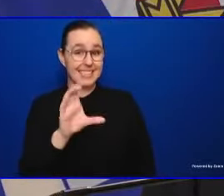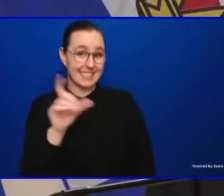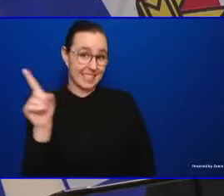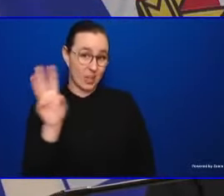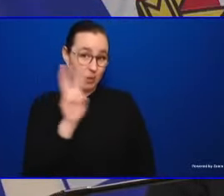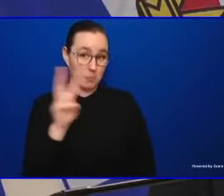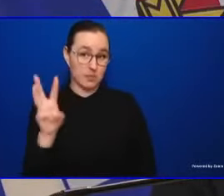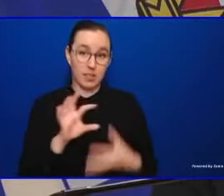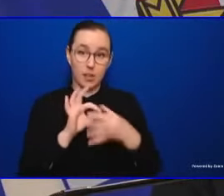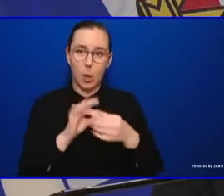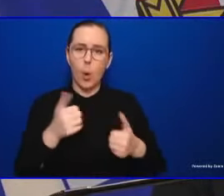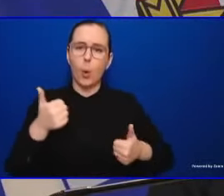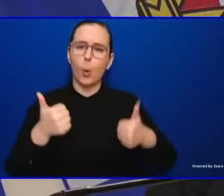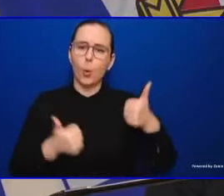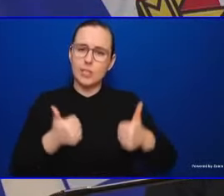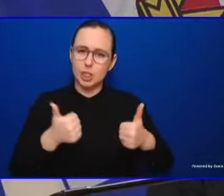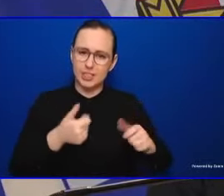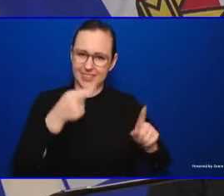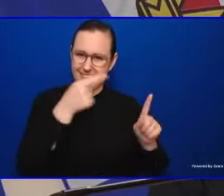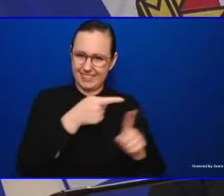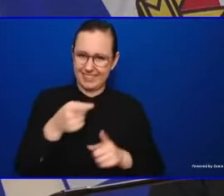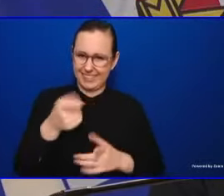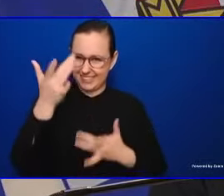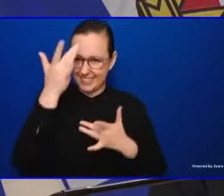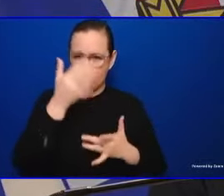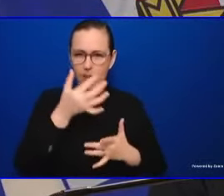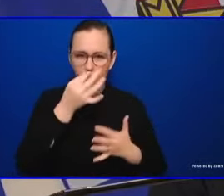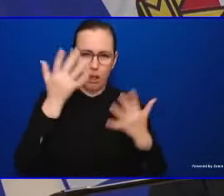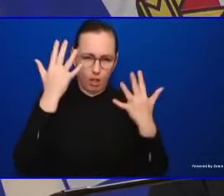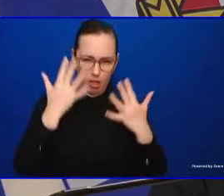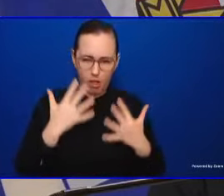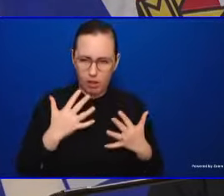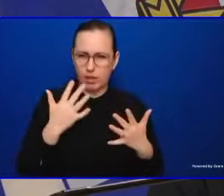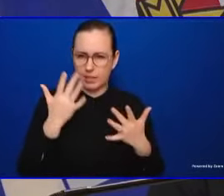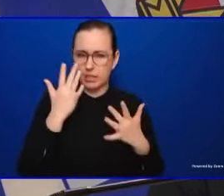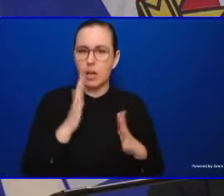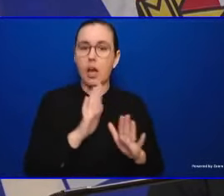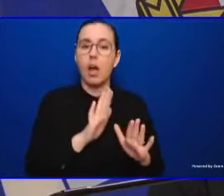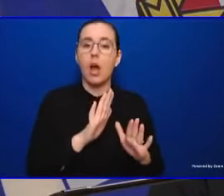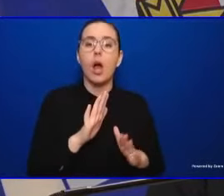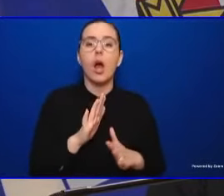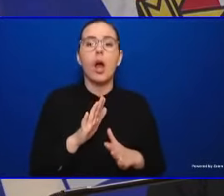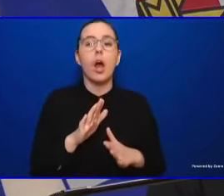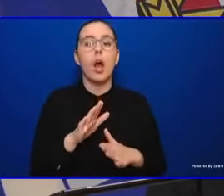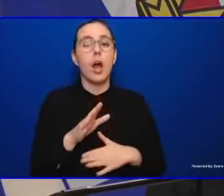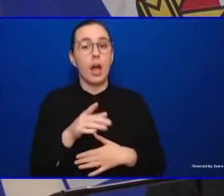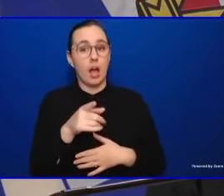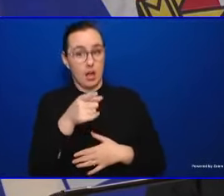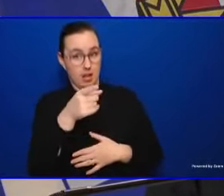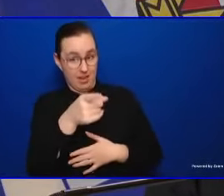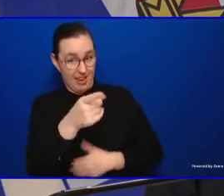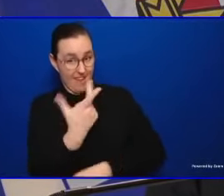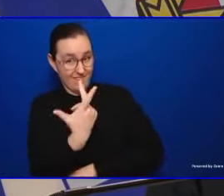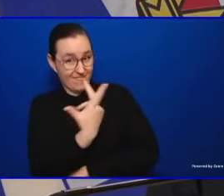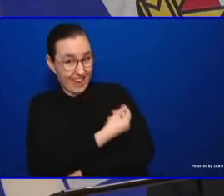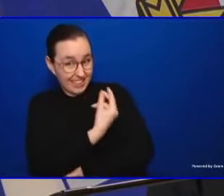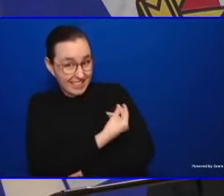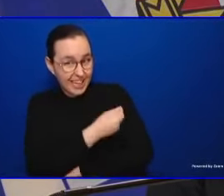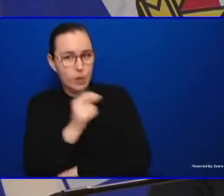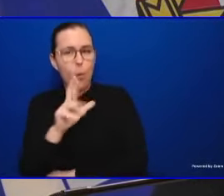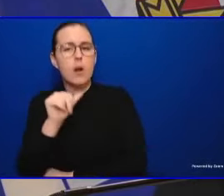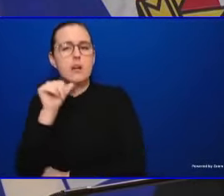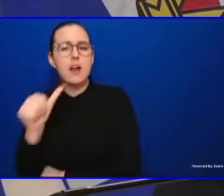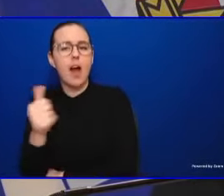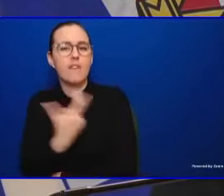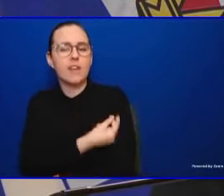in the context of whether you're vaccinated or not vaccinated and your risk. So we are in the process